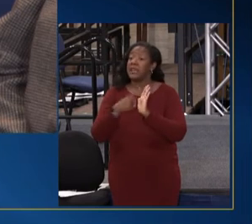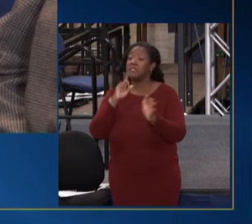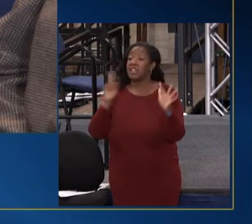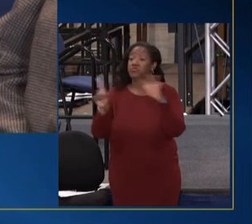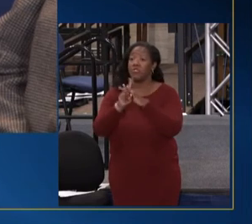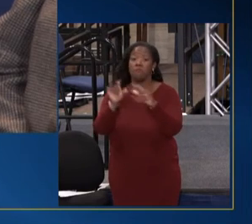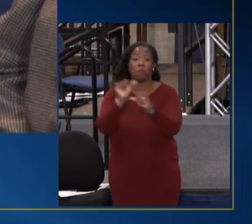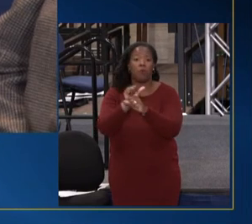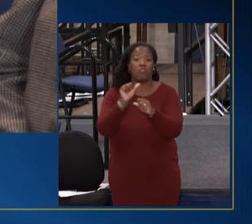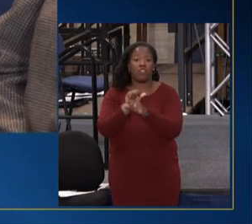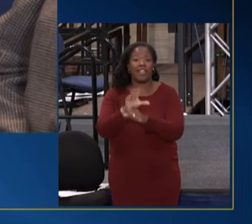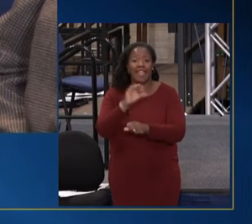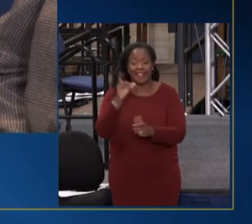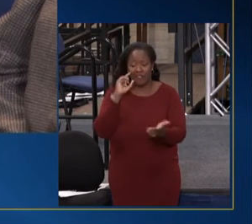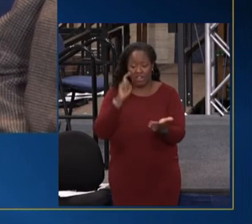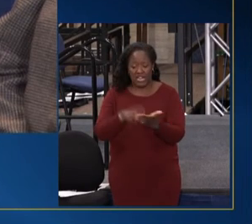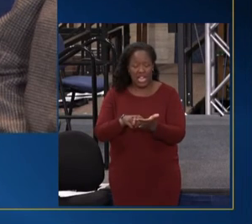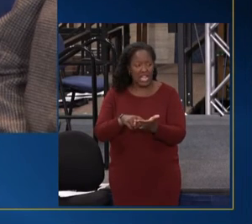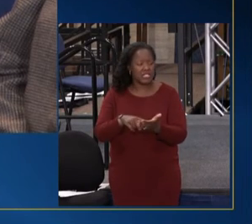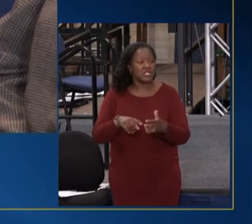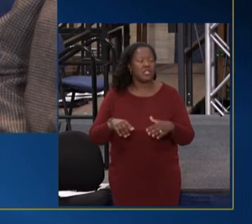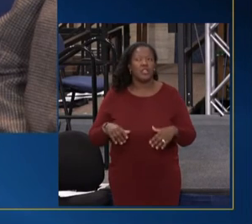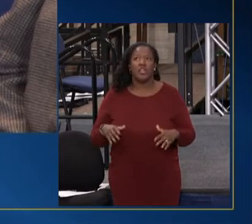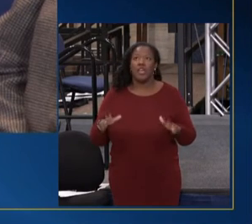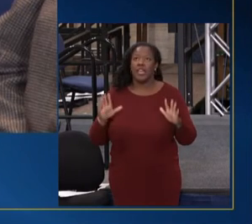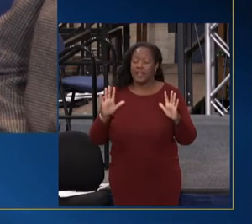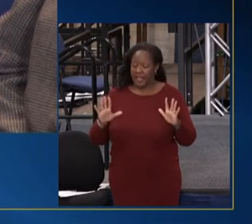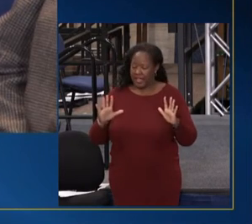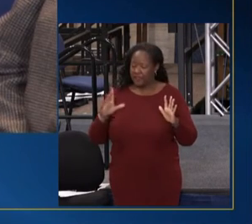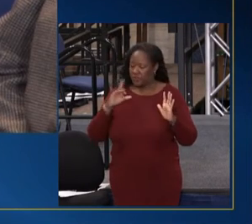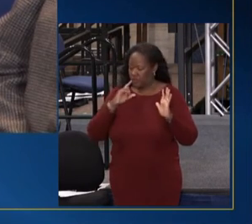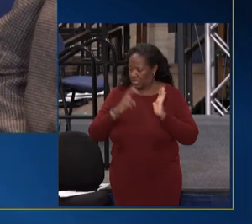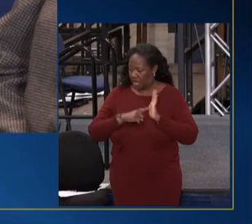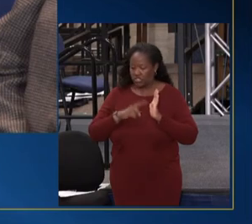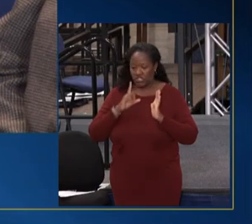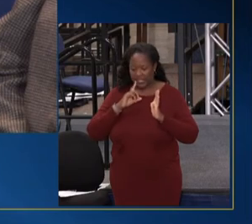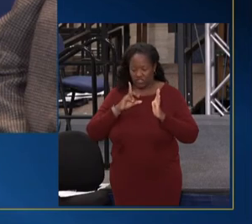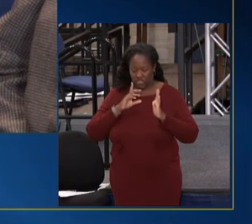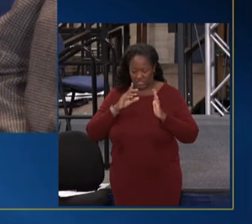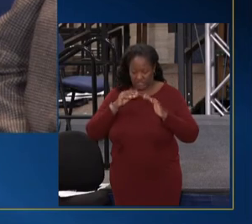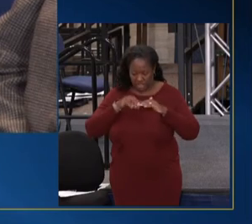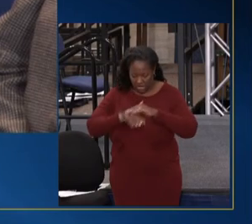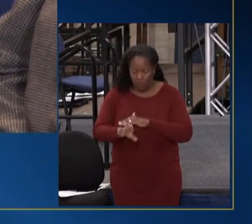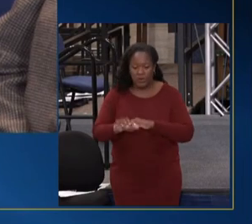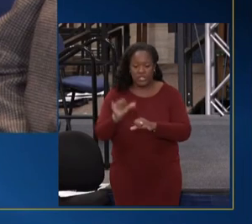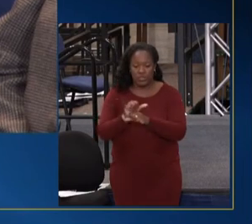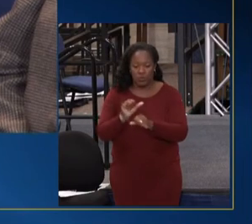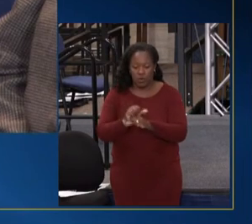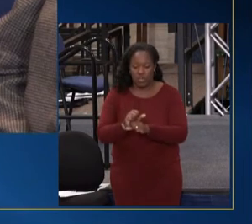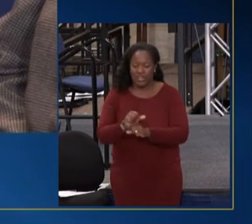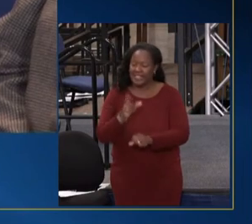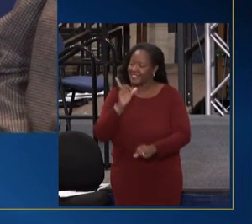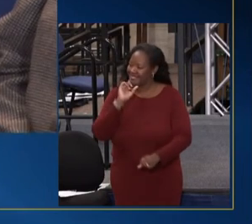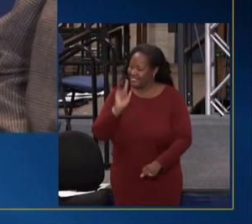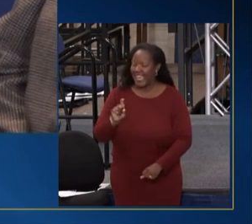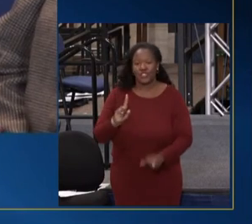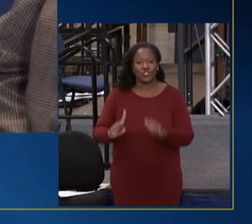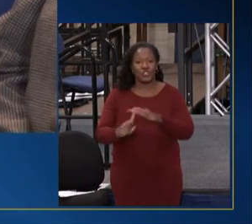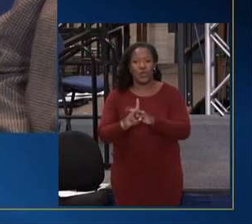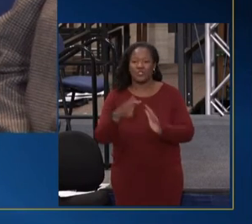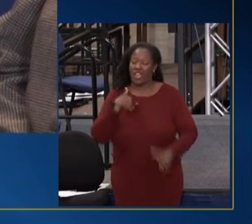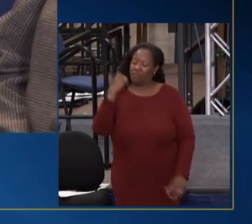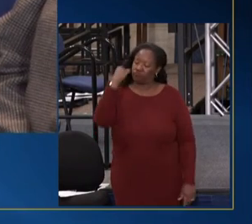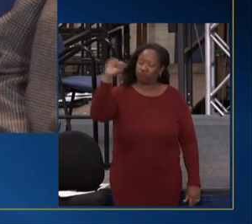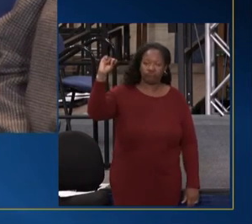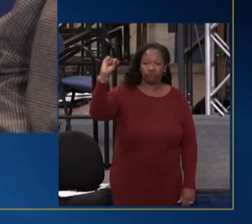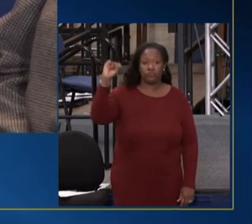work and recognize and have to stop and acknowledge that just going to work is an act of defiance. By all